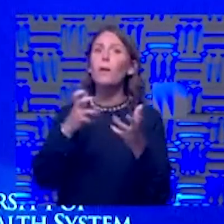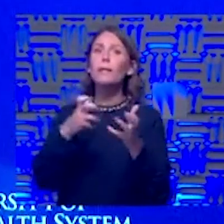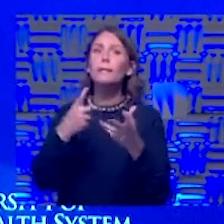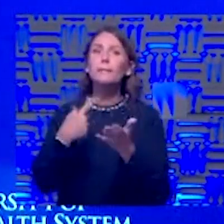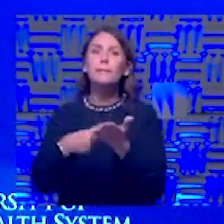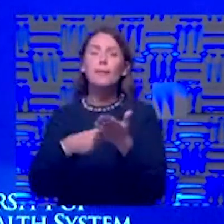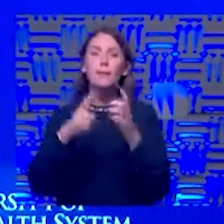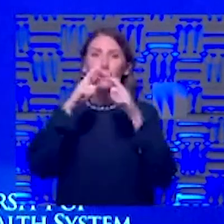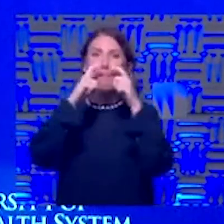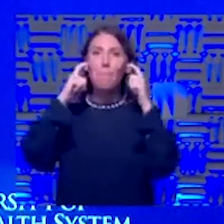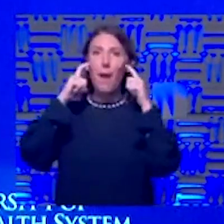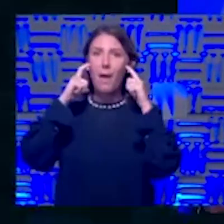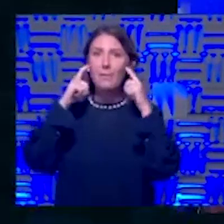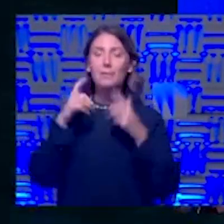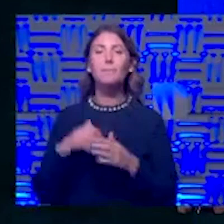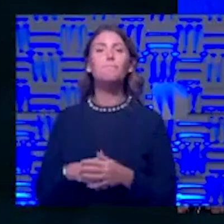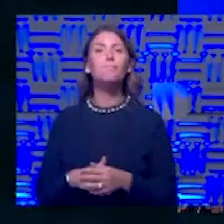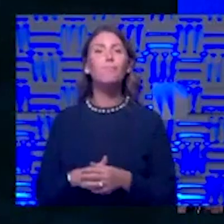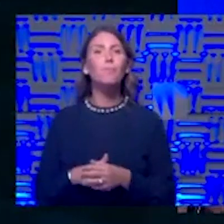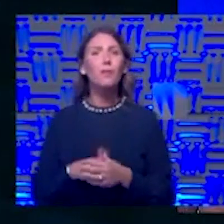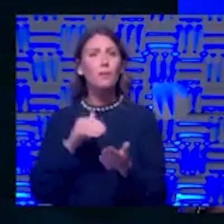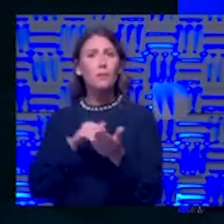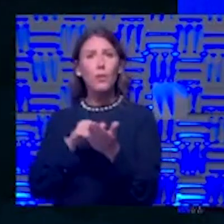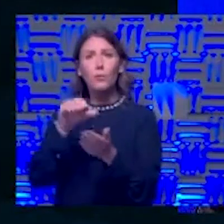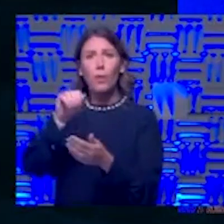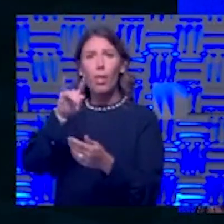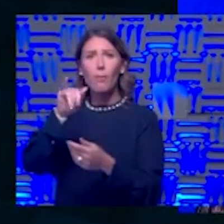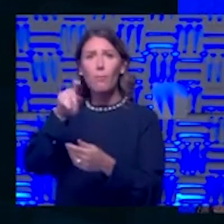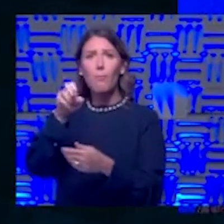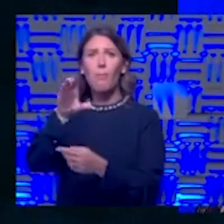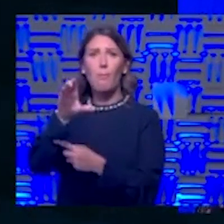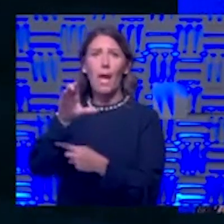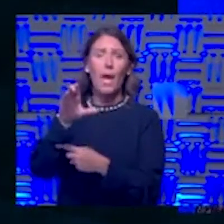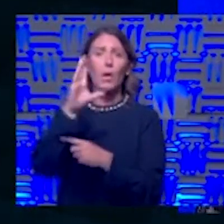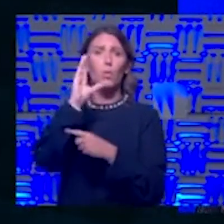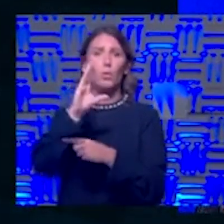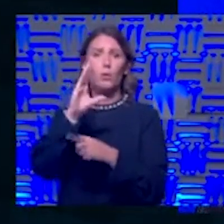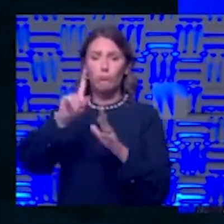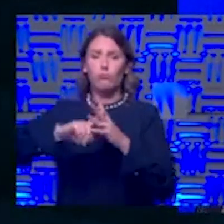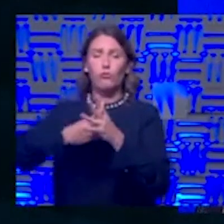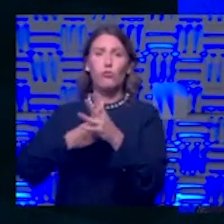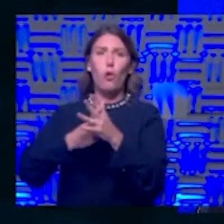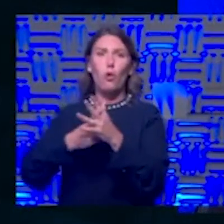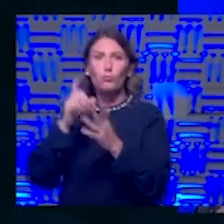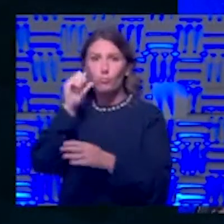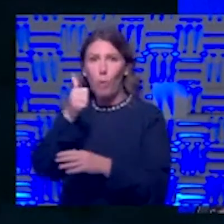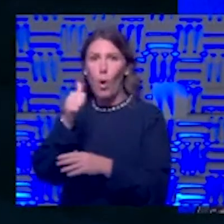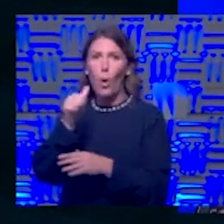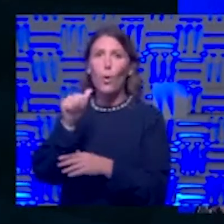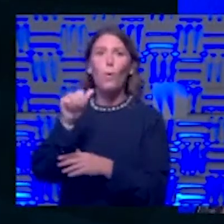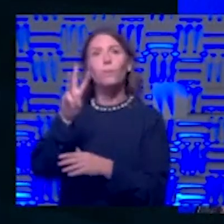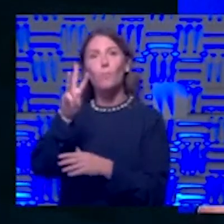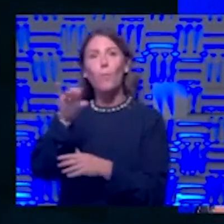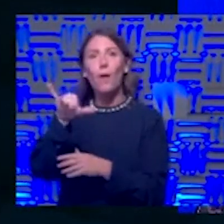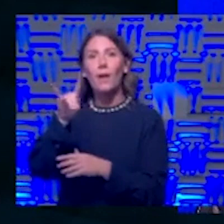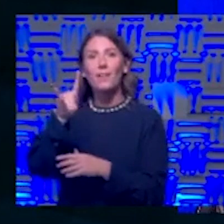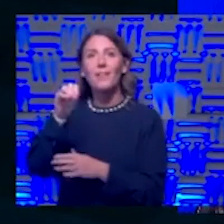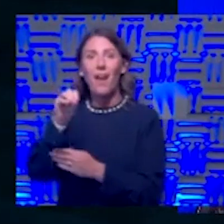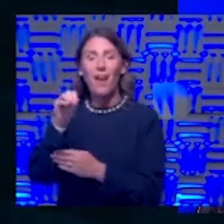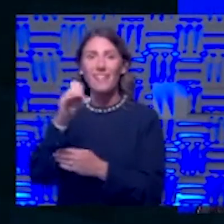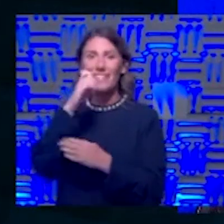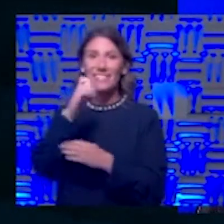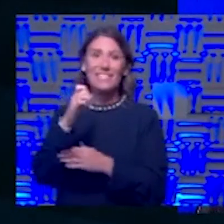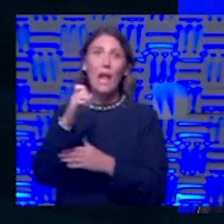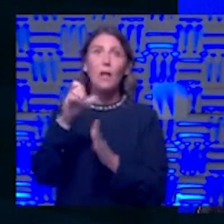mean to have this? We know it's going to go into effect in Wyandotte County tomorrow, but when you have something that goes into one area, it's not a statewide mandate yet.